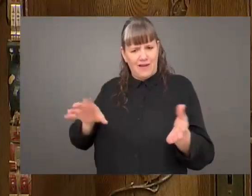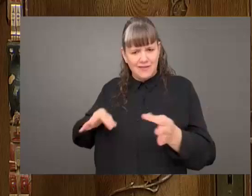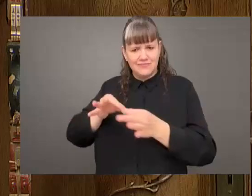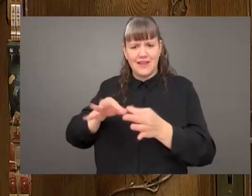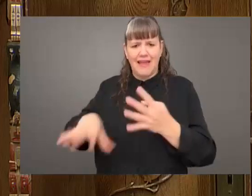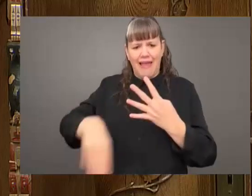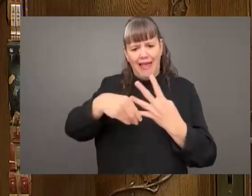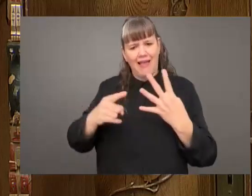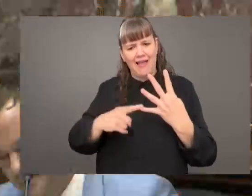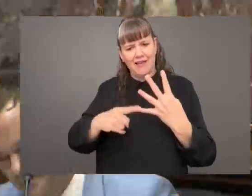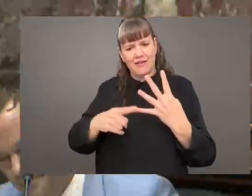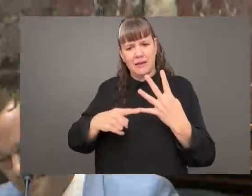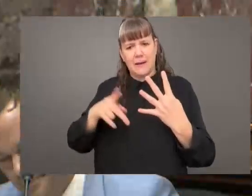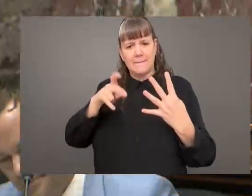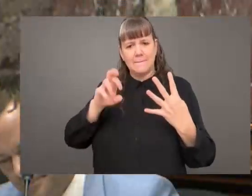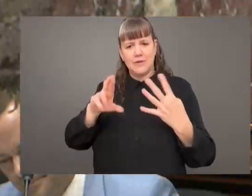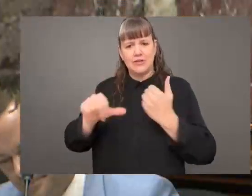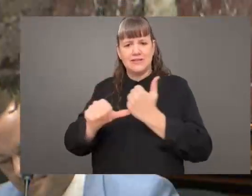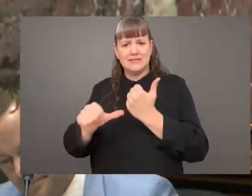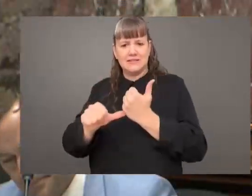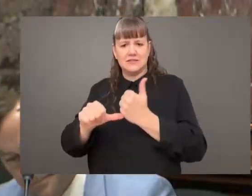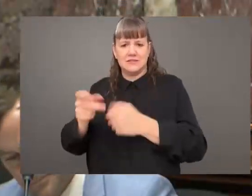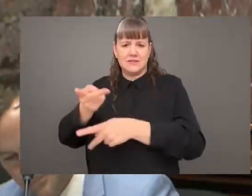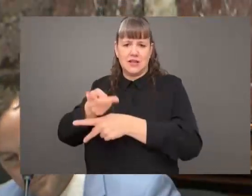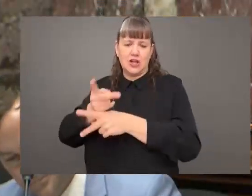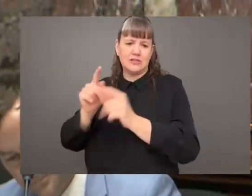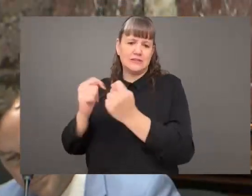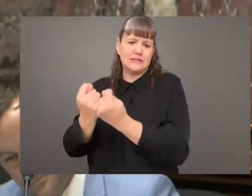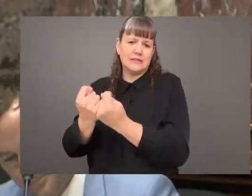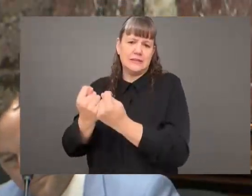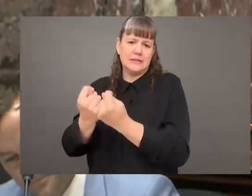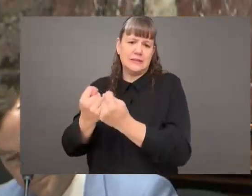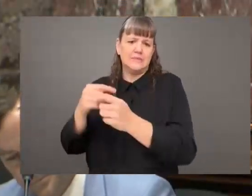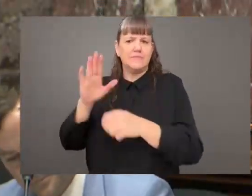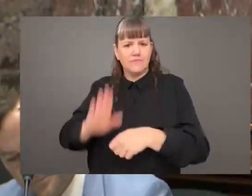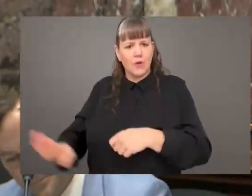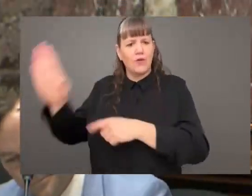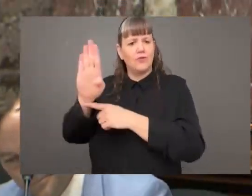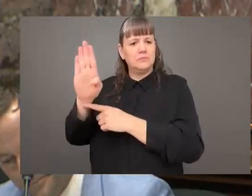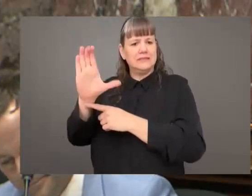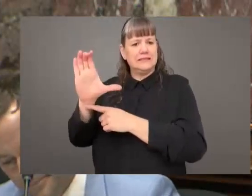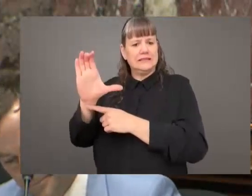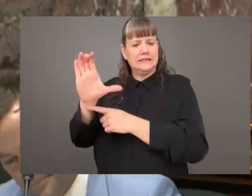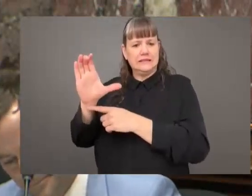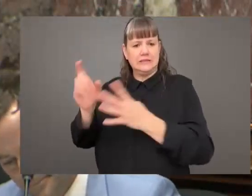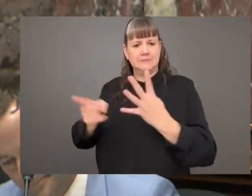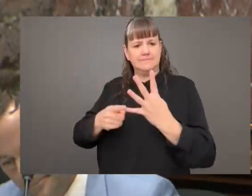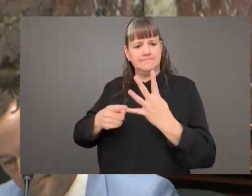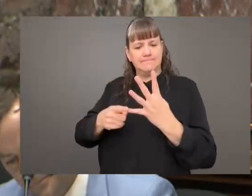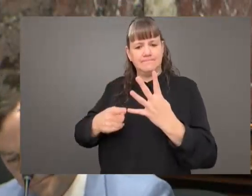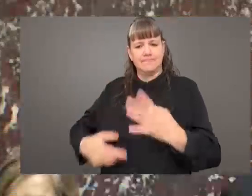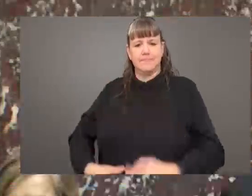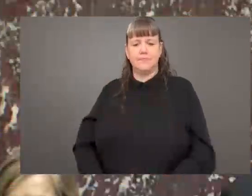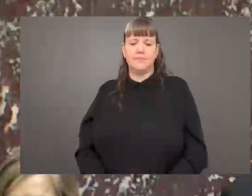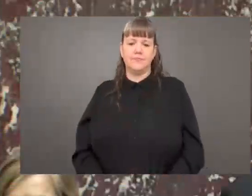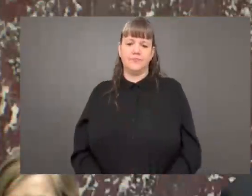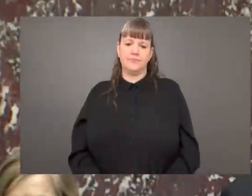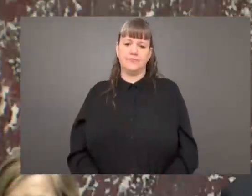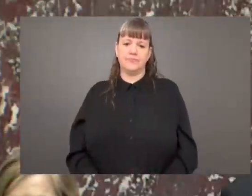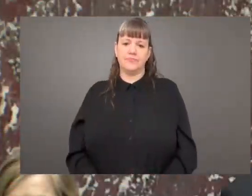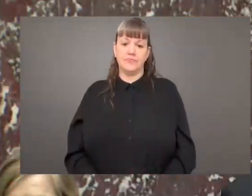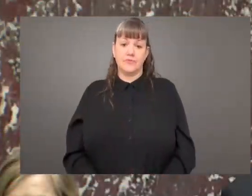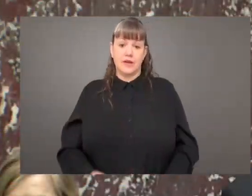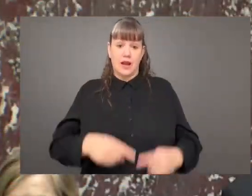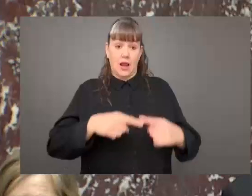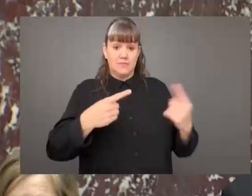Speaker. The member opposite raises an important question about policing and how it is enacted in